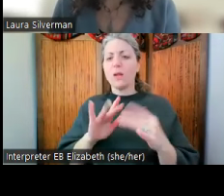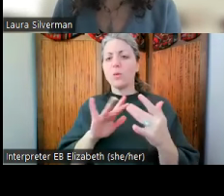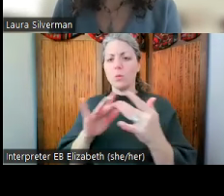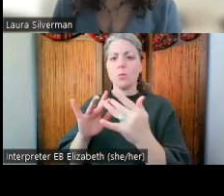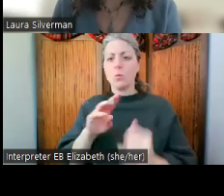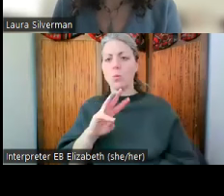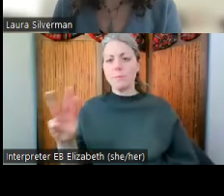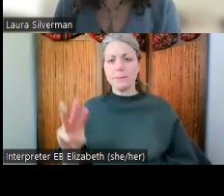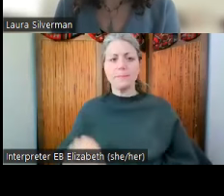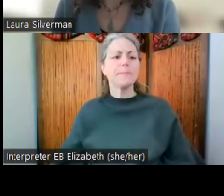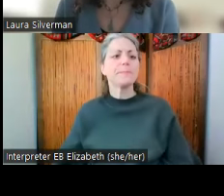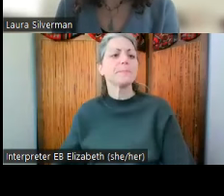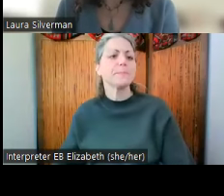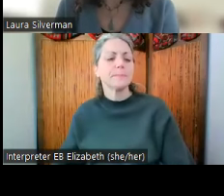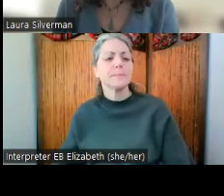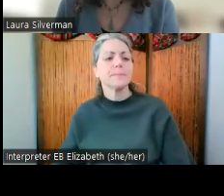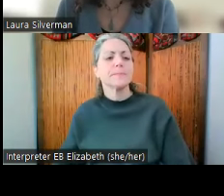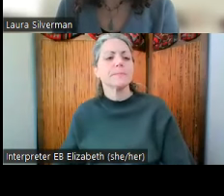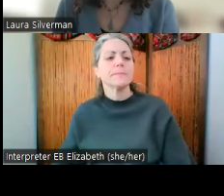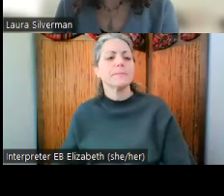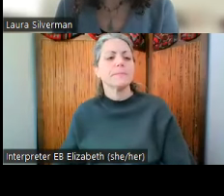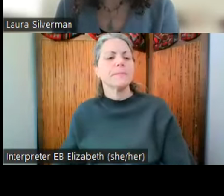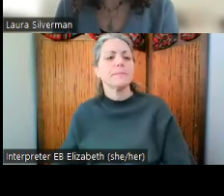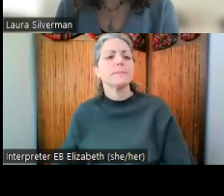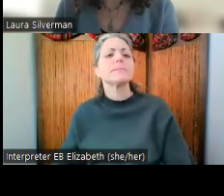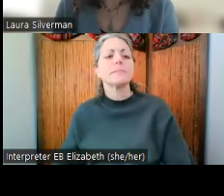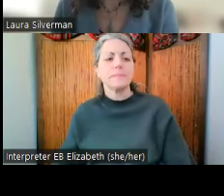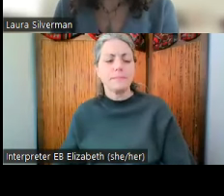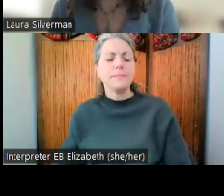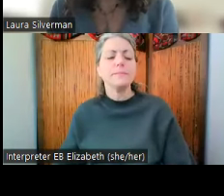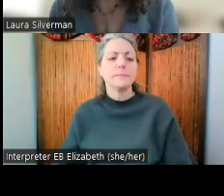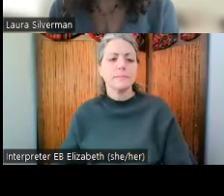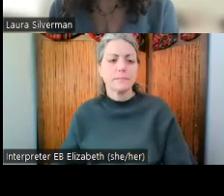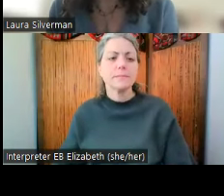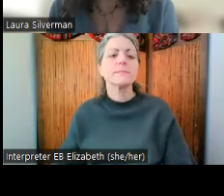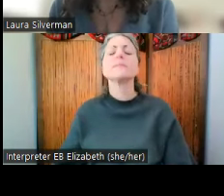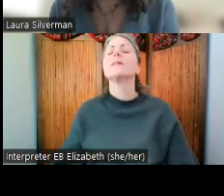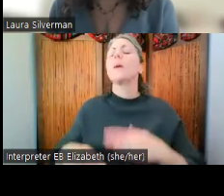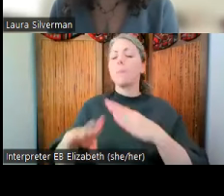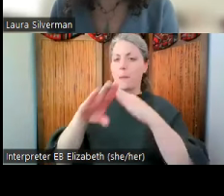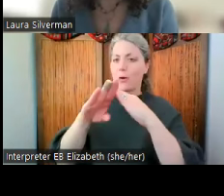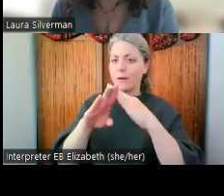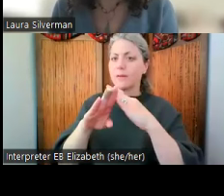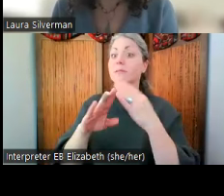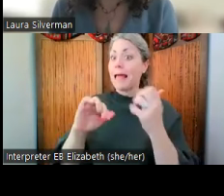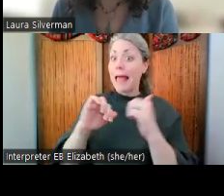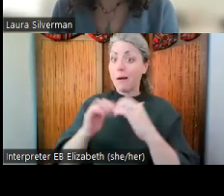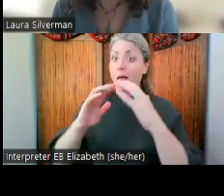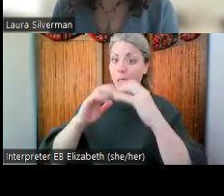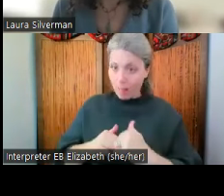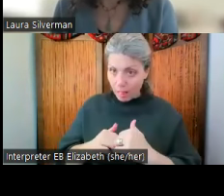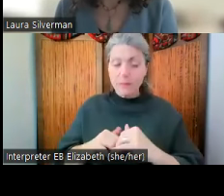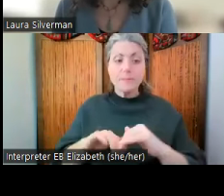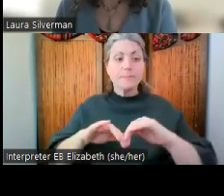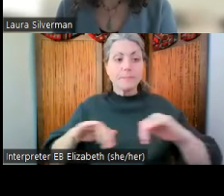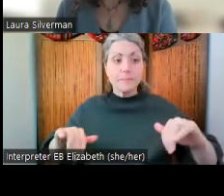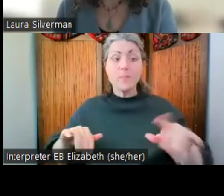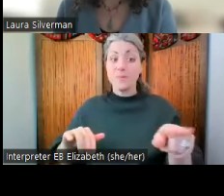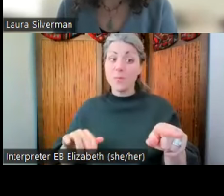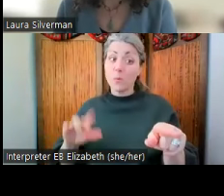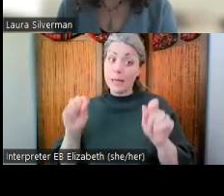Other steps that we can take to break down barriers are doing things like, we've talked about this a little bit, but we